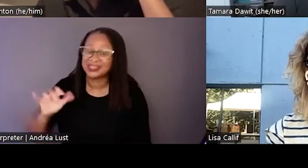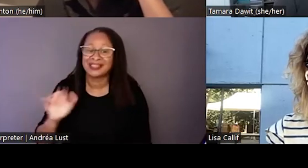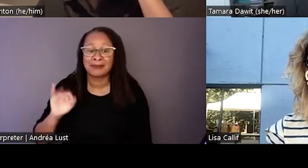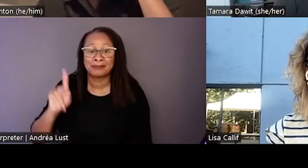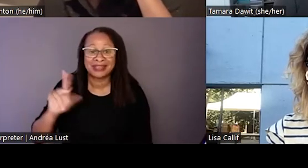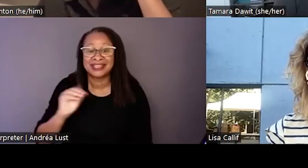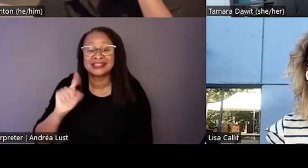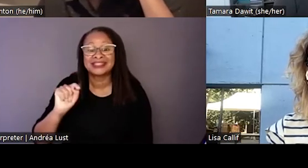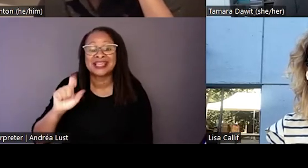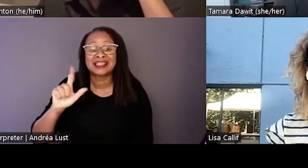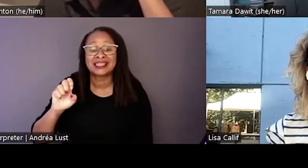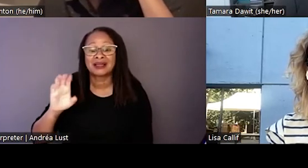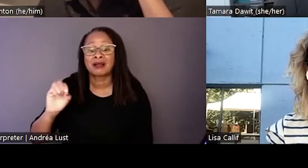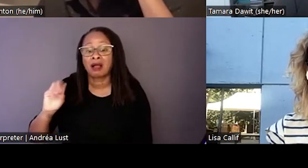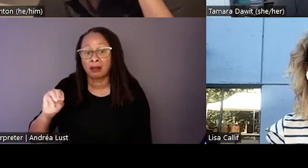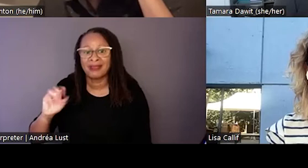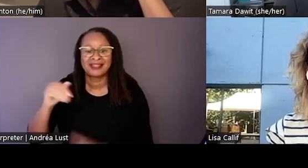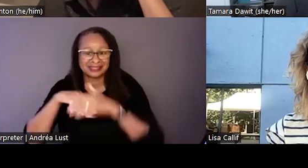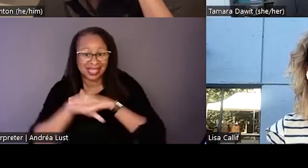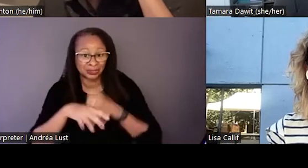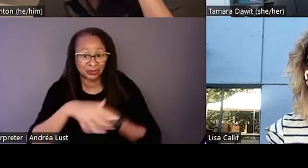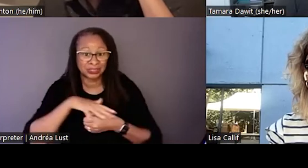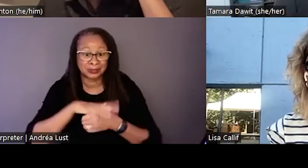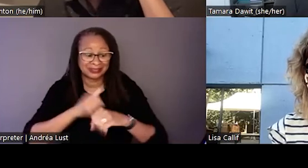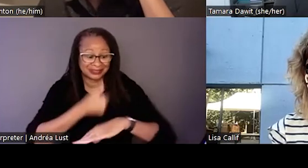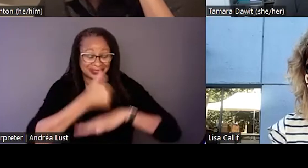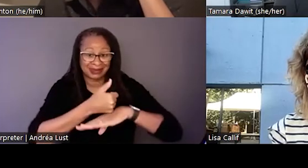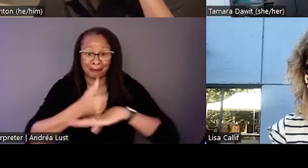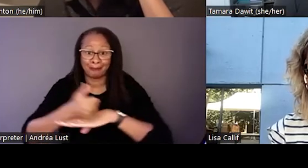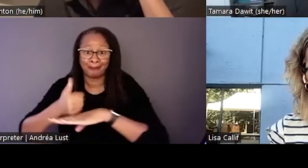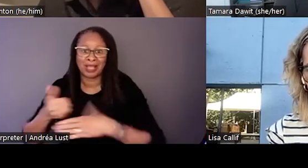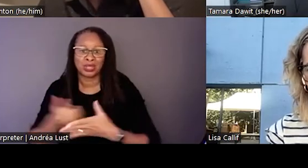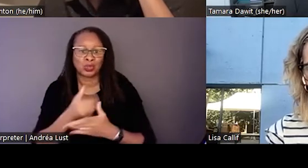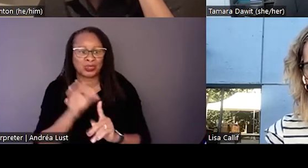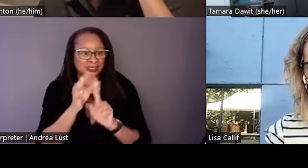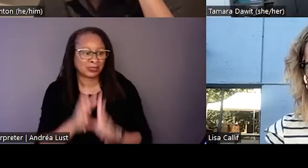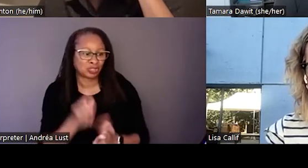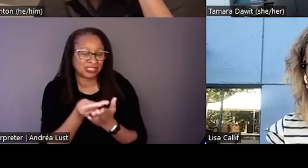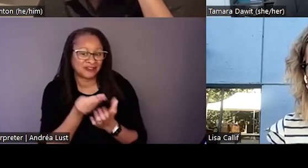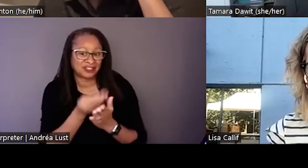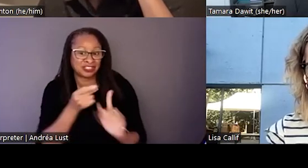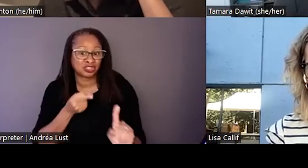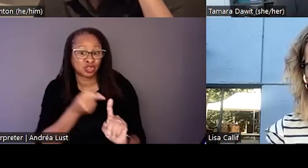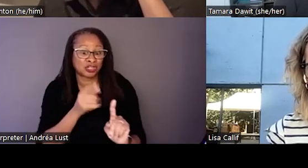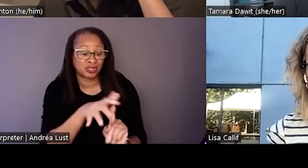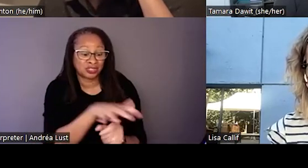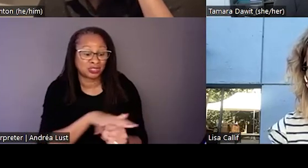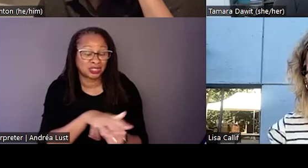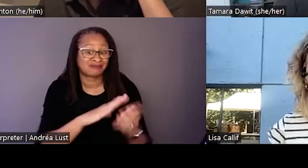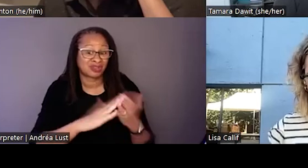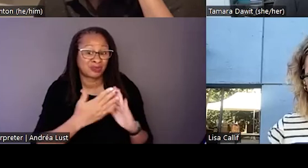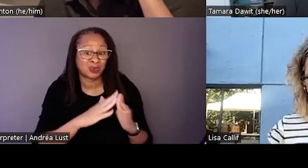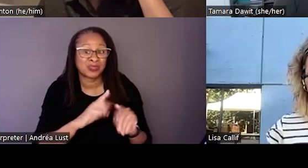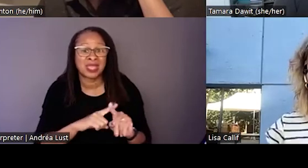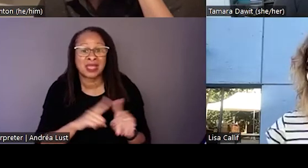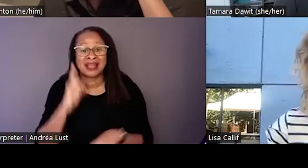telecom that is coming into the space and setting up some of these, you know, new and specialized funds targeting these communities. But I